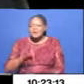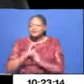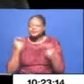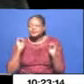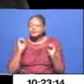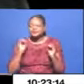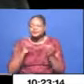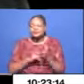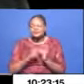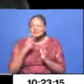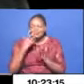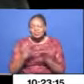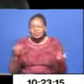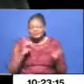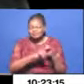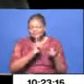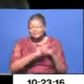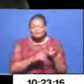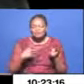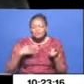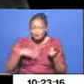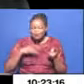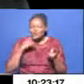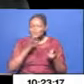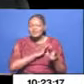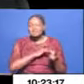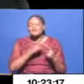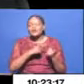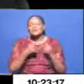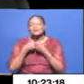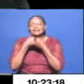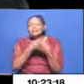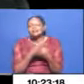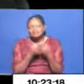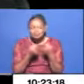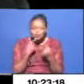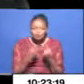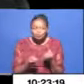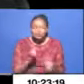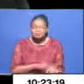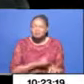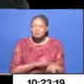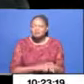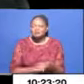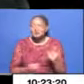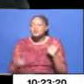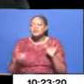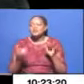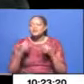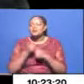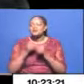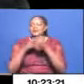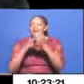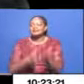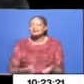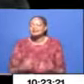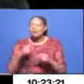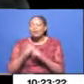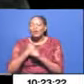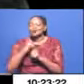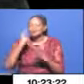see two things. One, there are those who benefit from the loopholes, and therefore, once we put them at the leadership, their work is to make sure